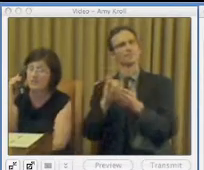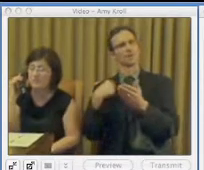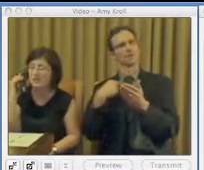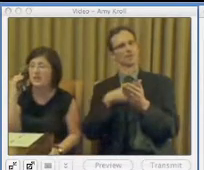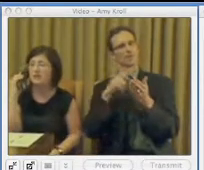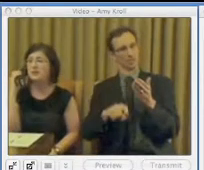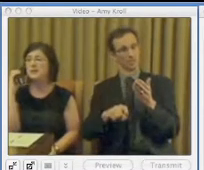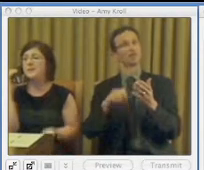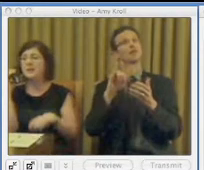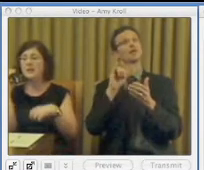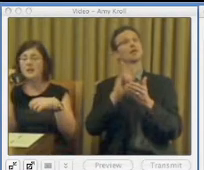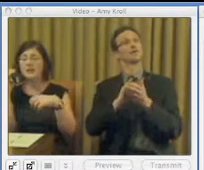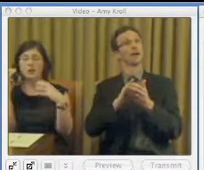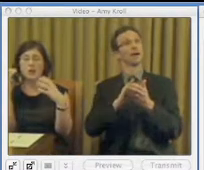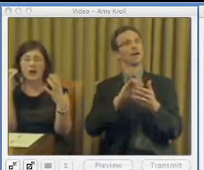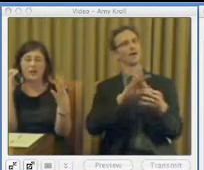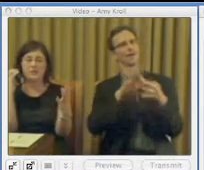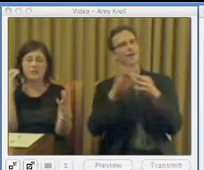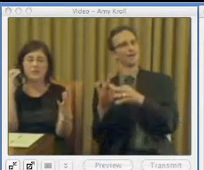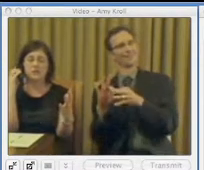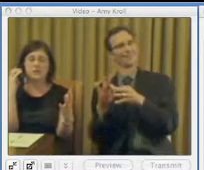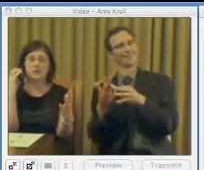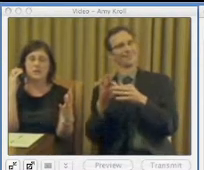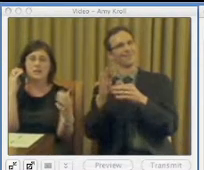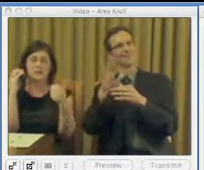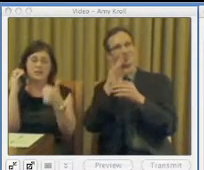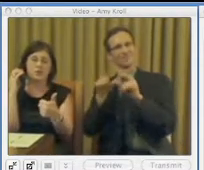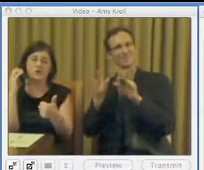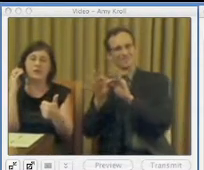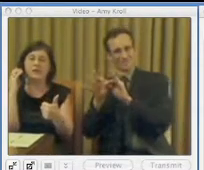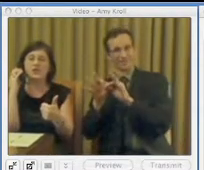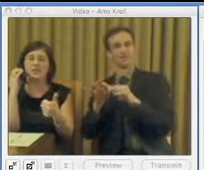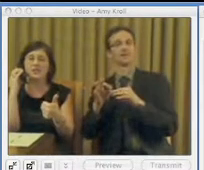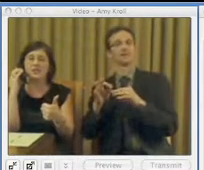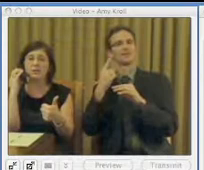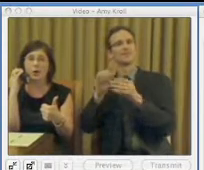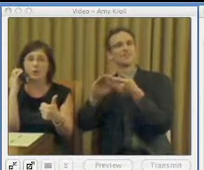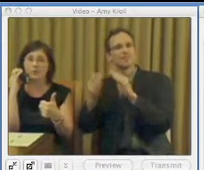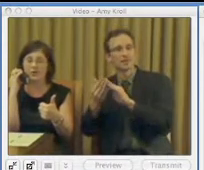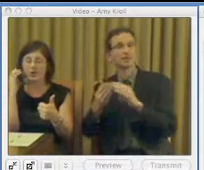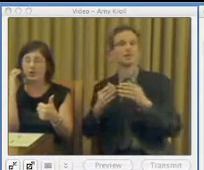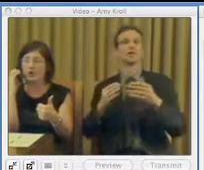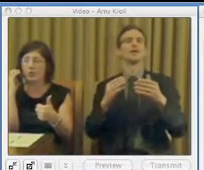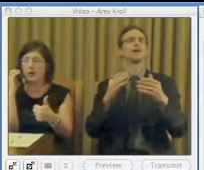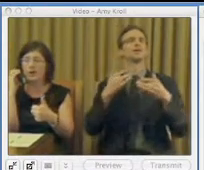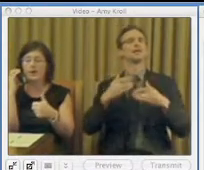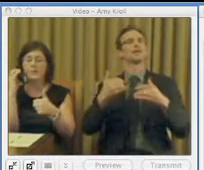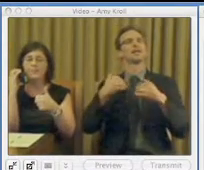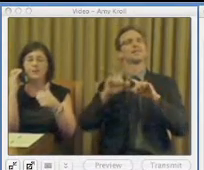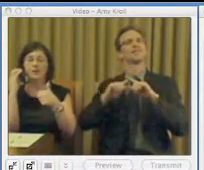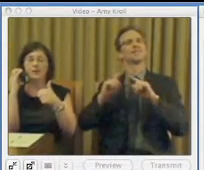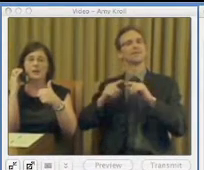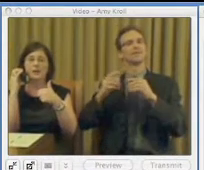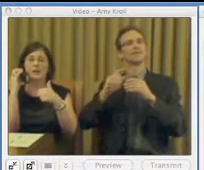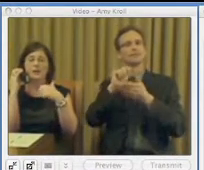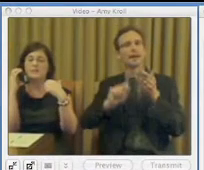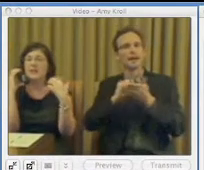sector, in community interpreting. First of all, Generation Zero research,